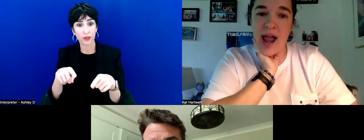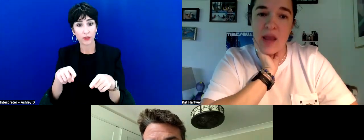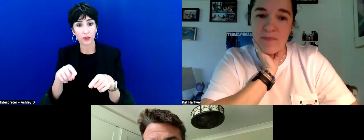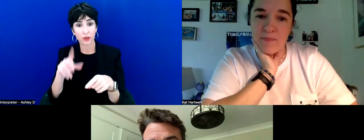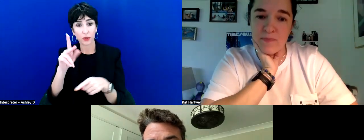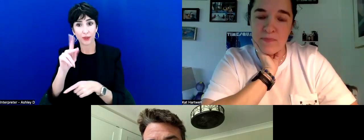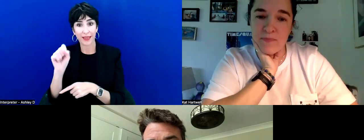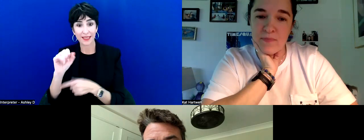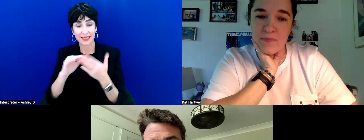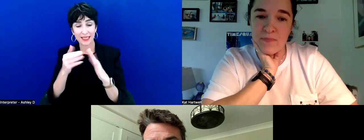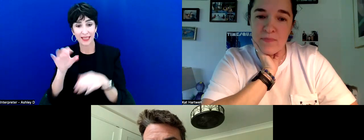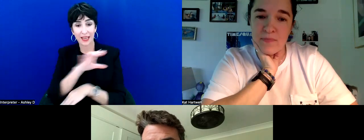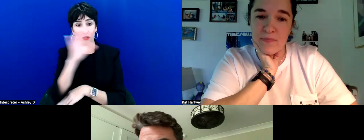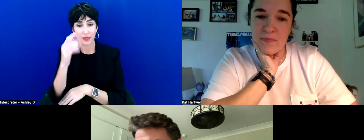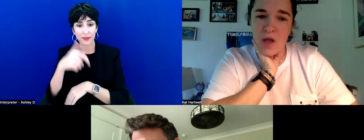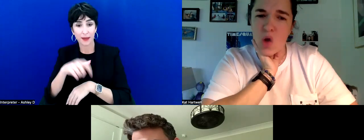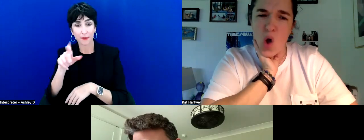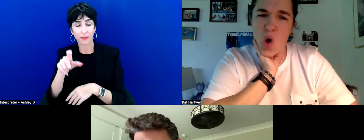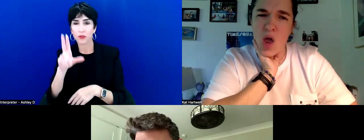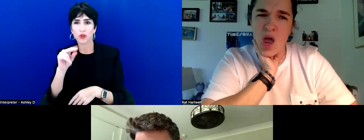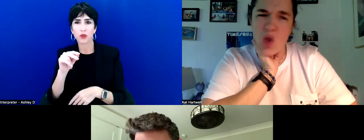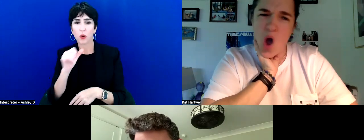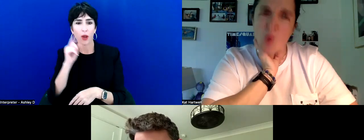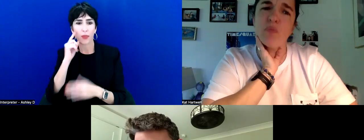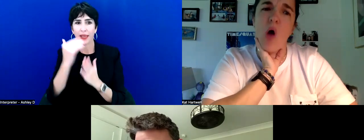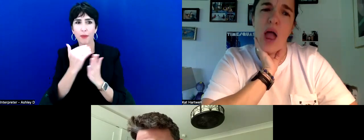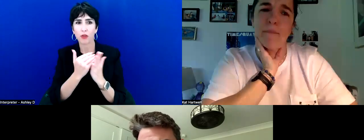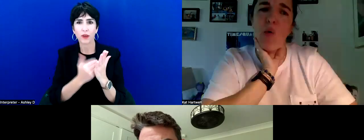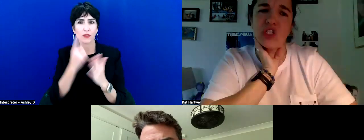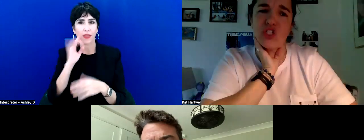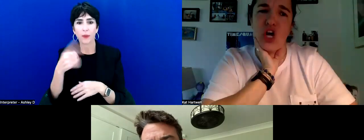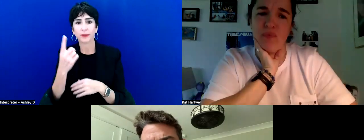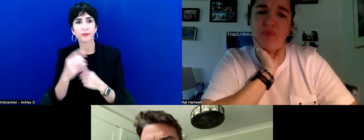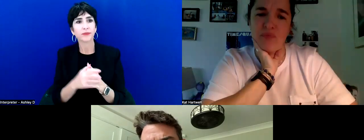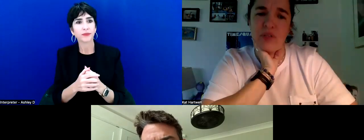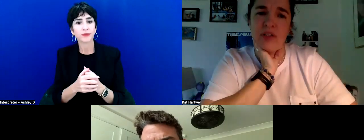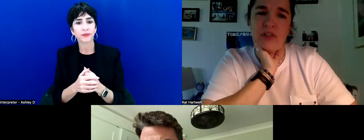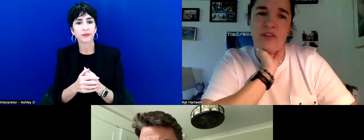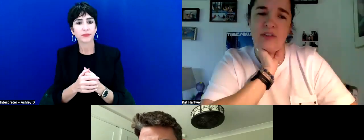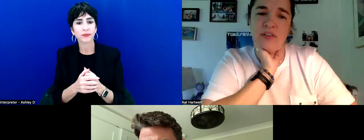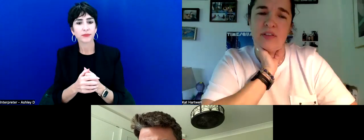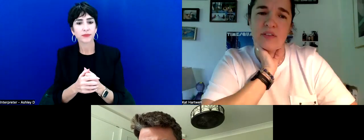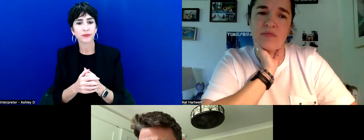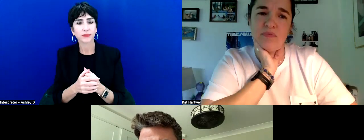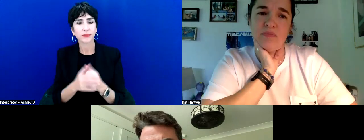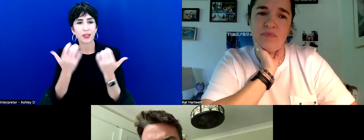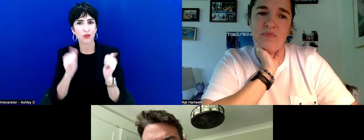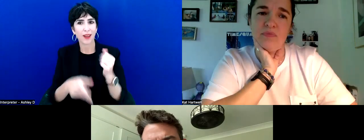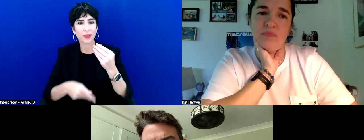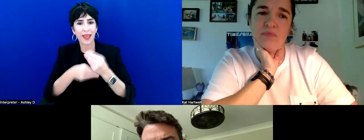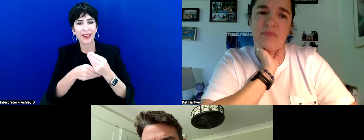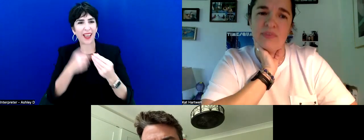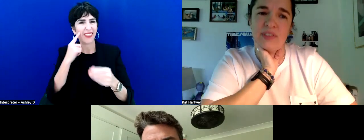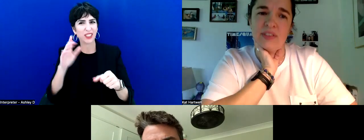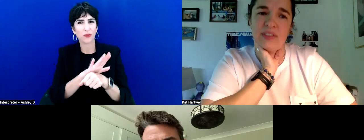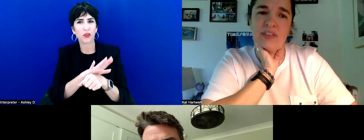Christmas time? No, I don't think I'm on the roster. No? Okay. Tried to get on it. I think it's too